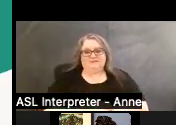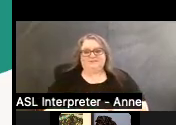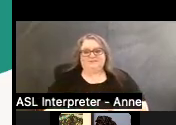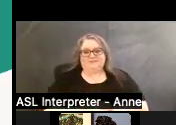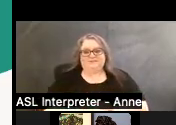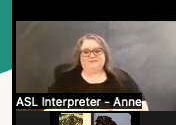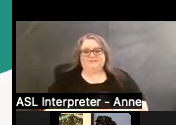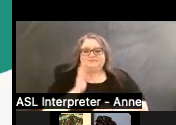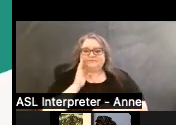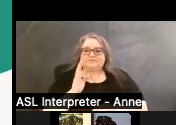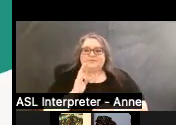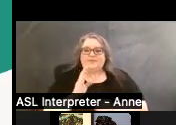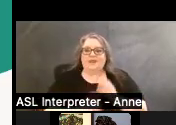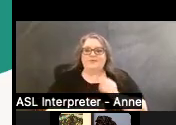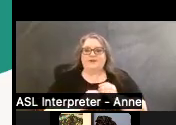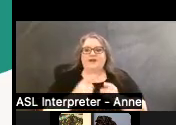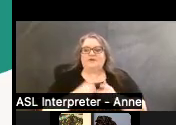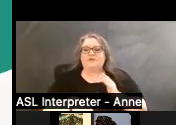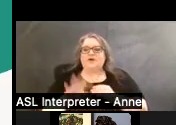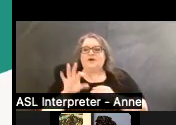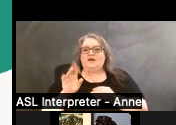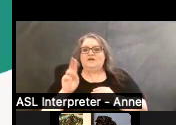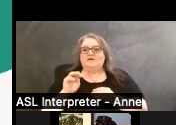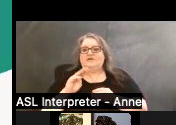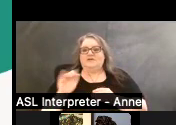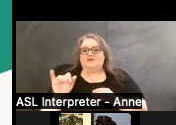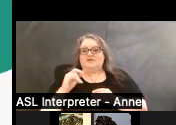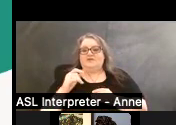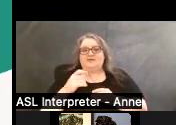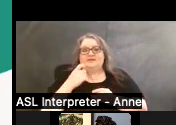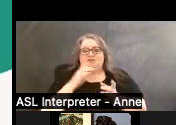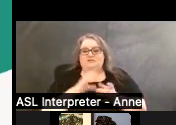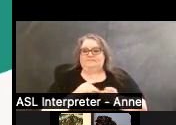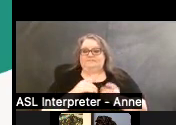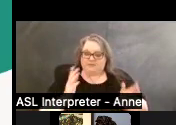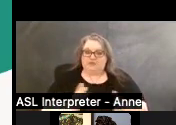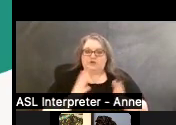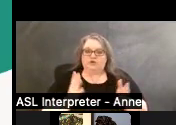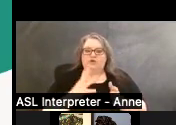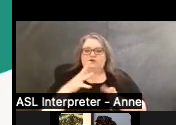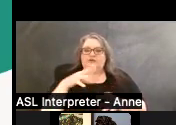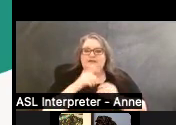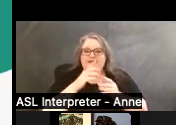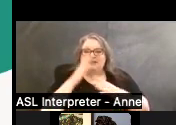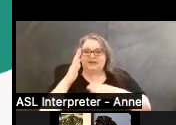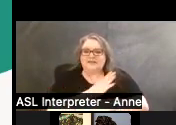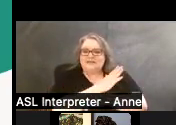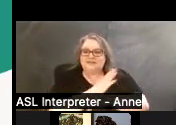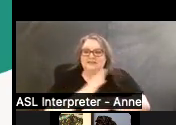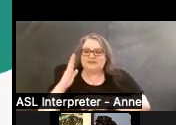that what Funmi just said is very often encouraged in the continuum of